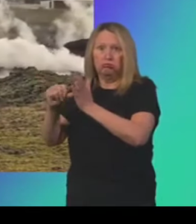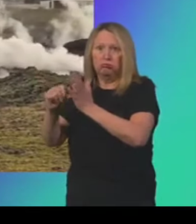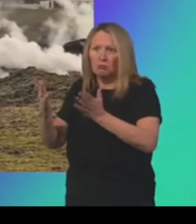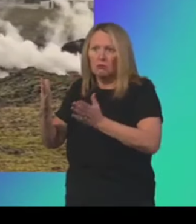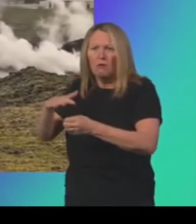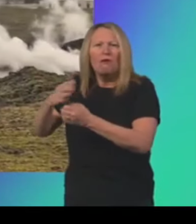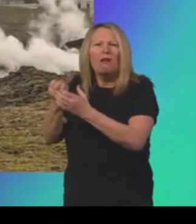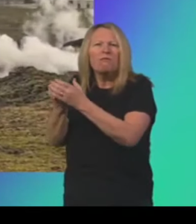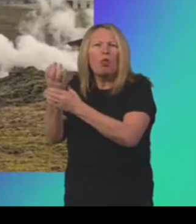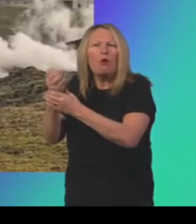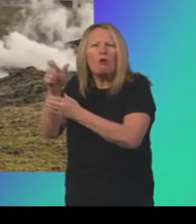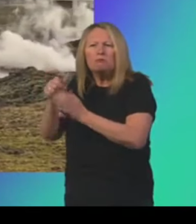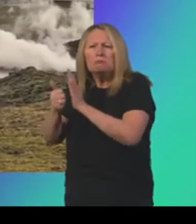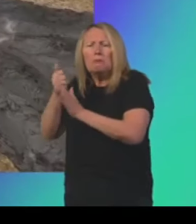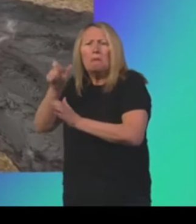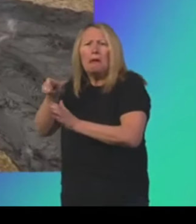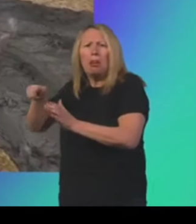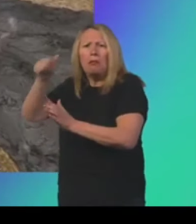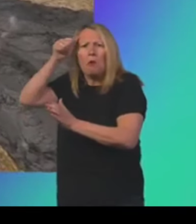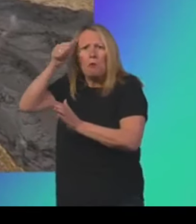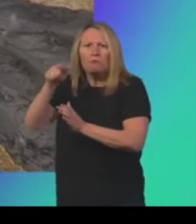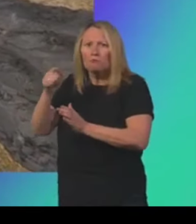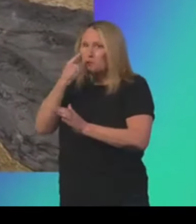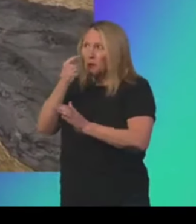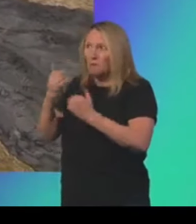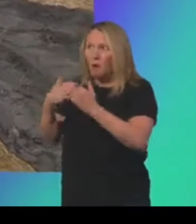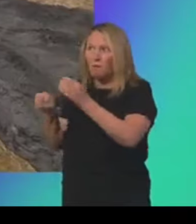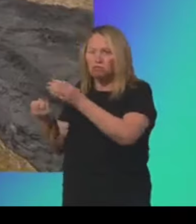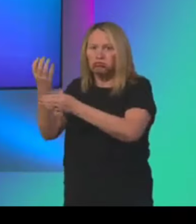volcanic experts have said there could be more eruptions to come.